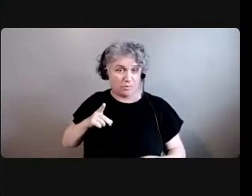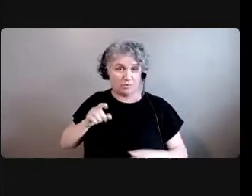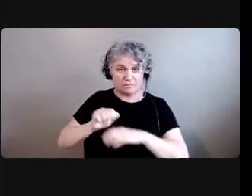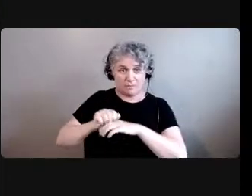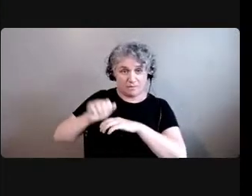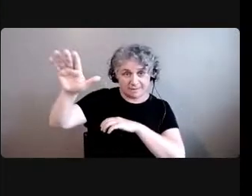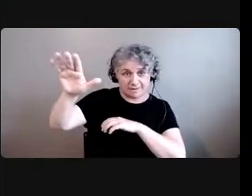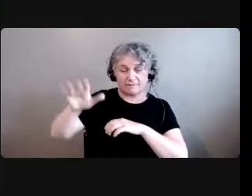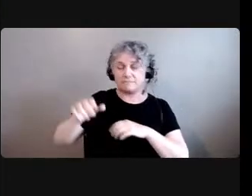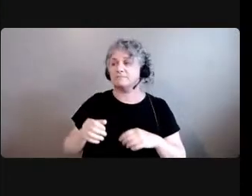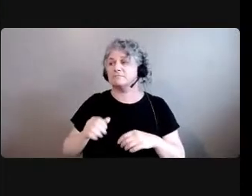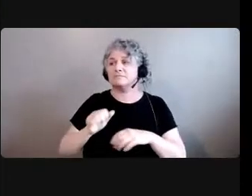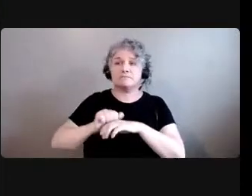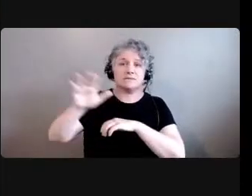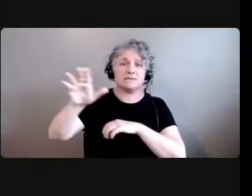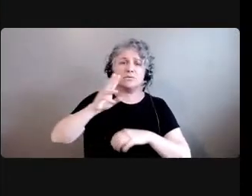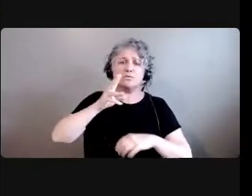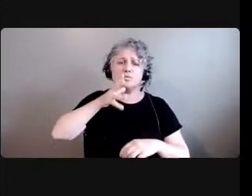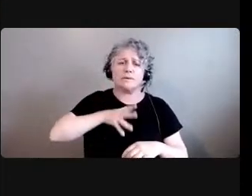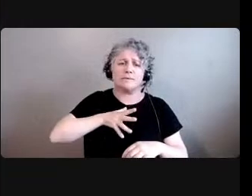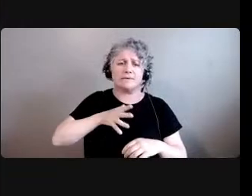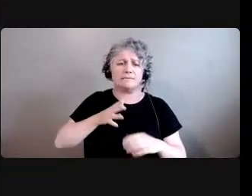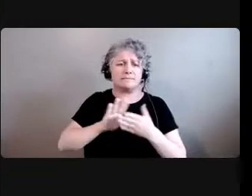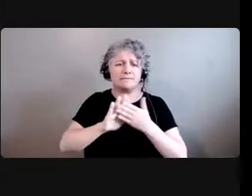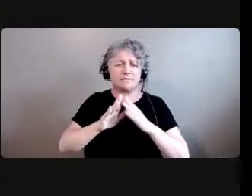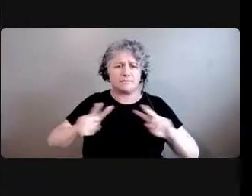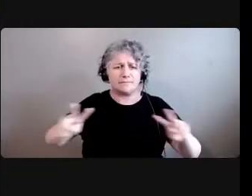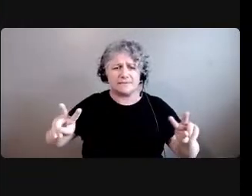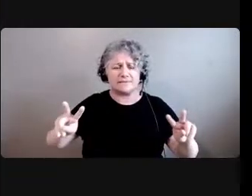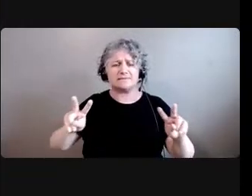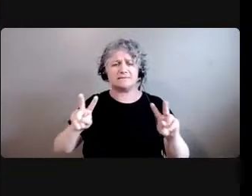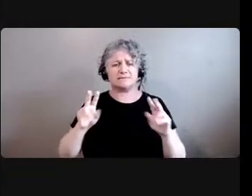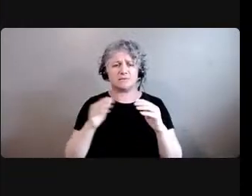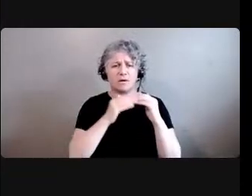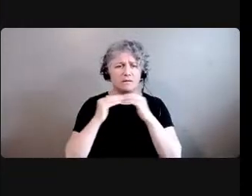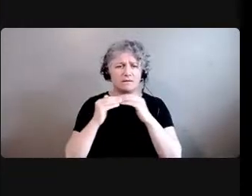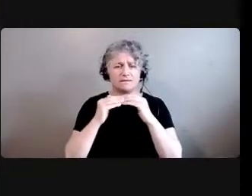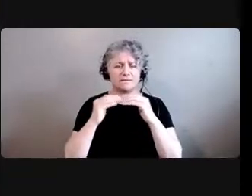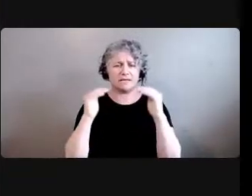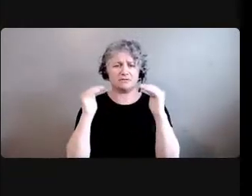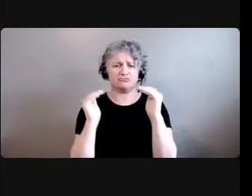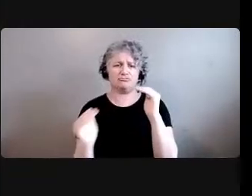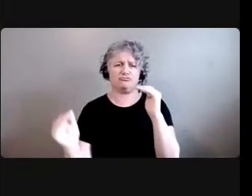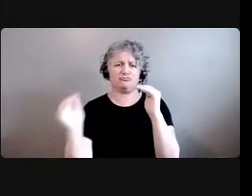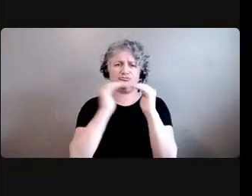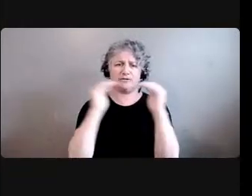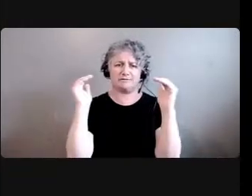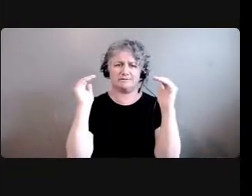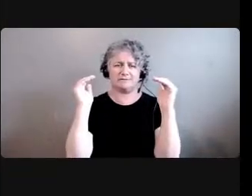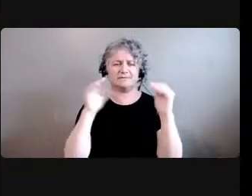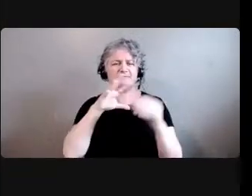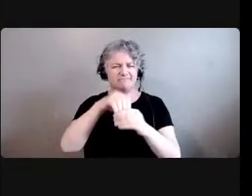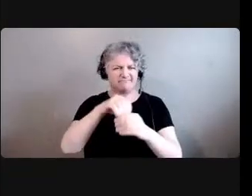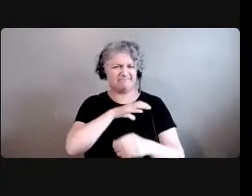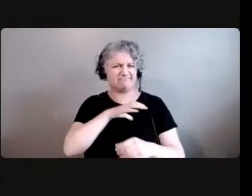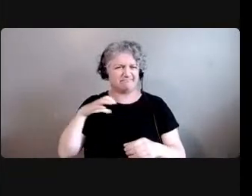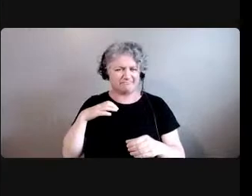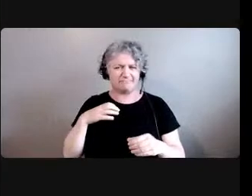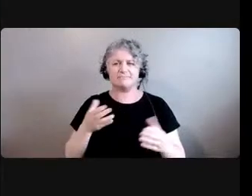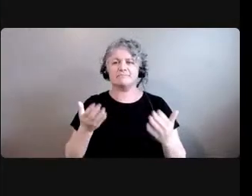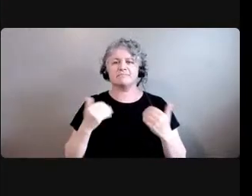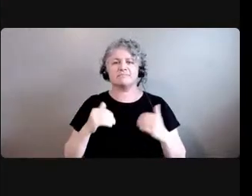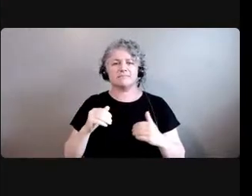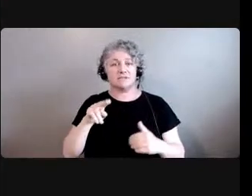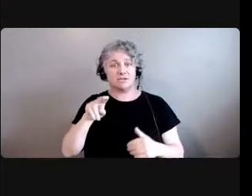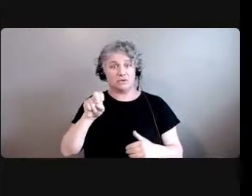Montana Women for Peace, Justice, and Equality. She earned her PhD in English from the University of New Mexico